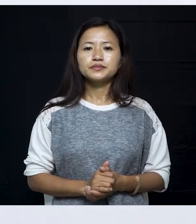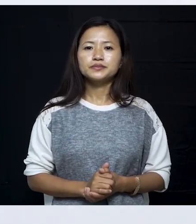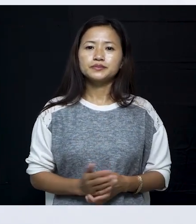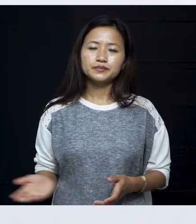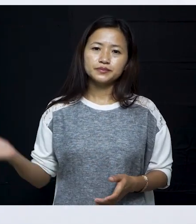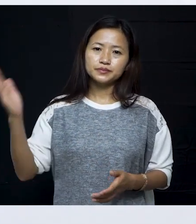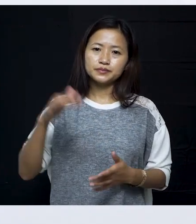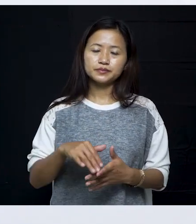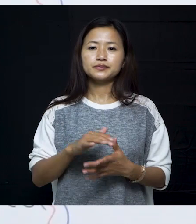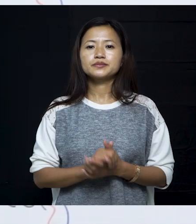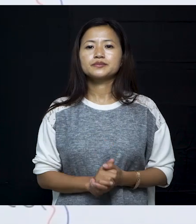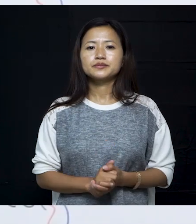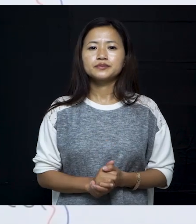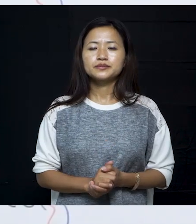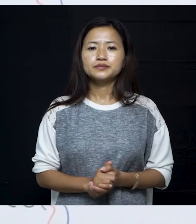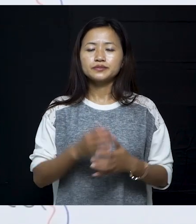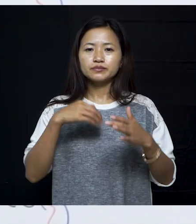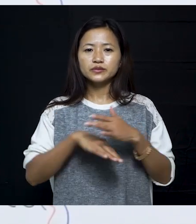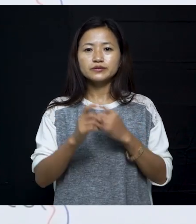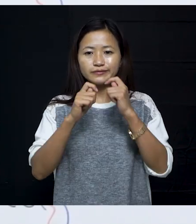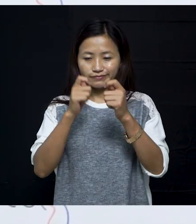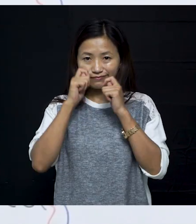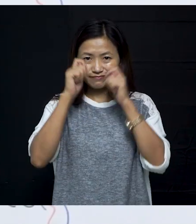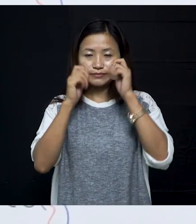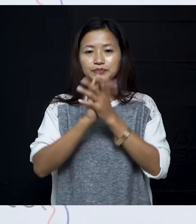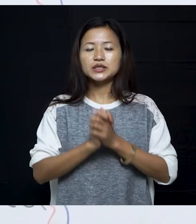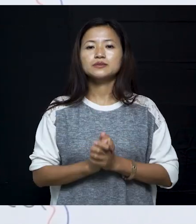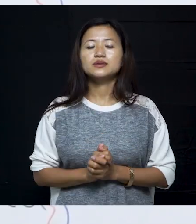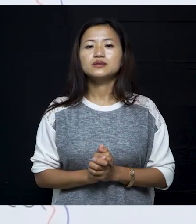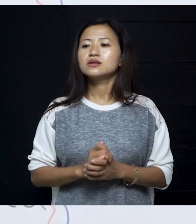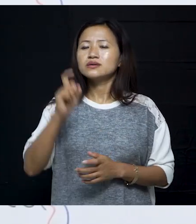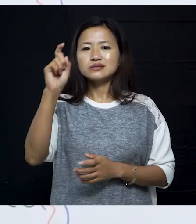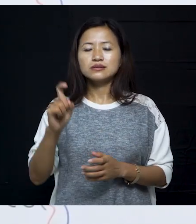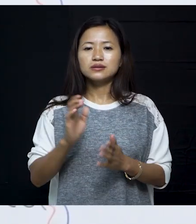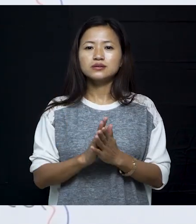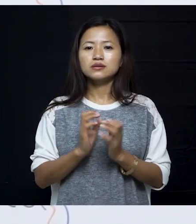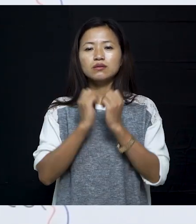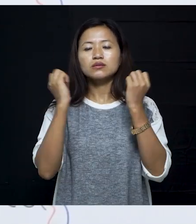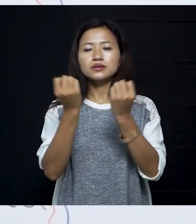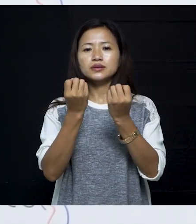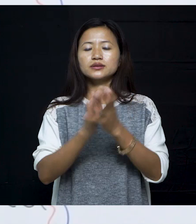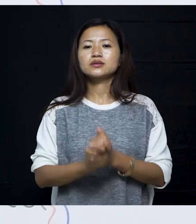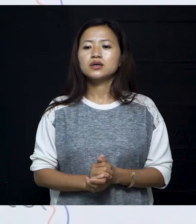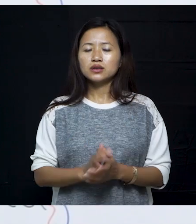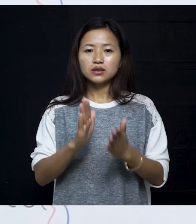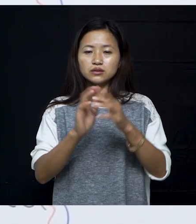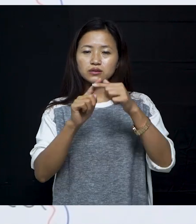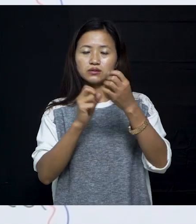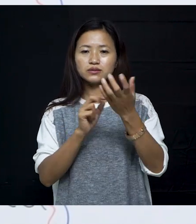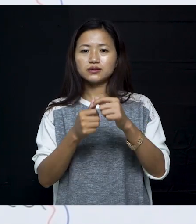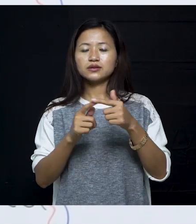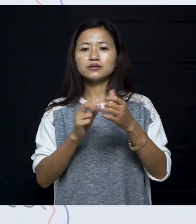coming back to under expression, so you would be required to organize, sequence the content